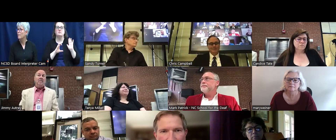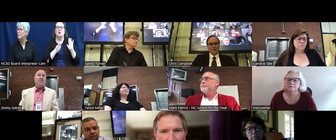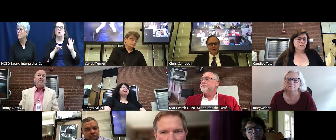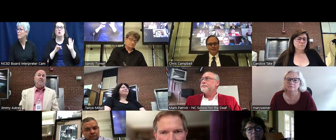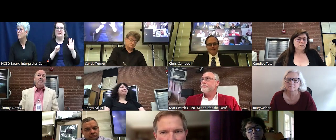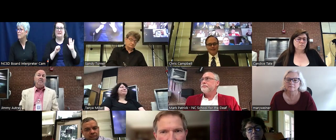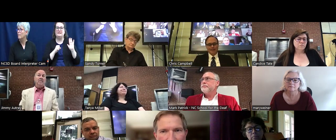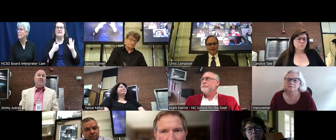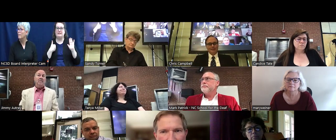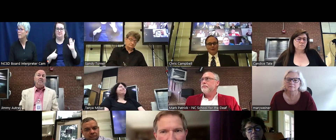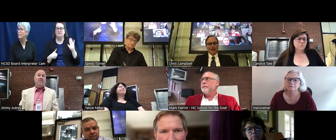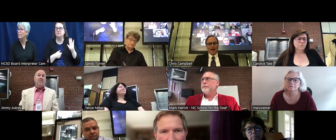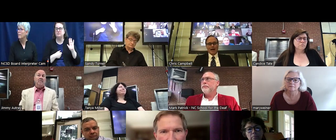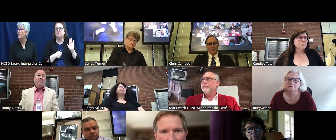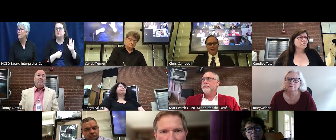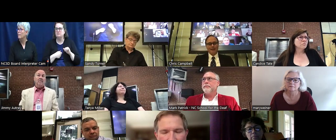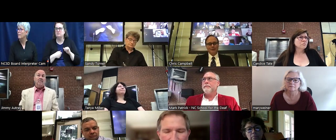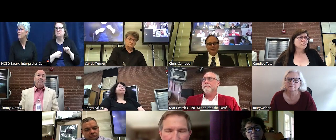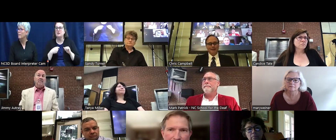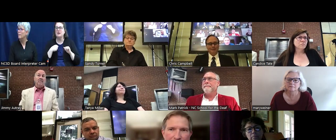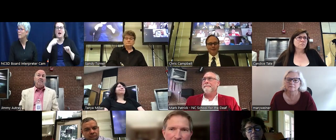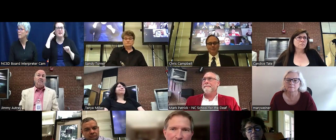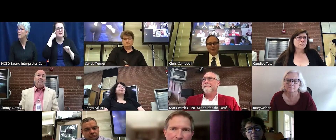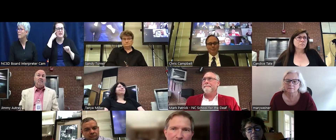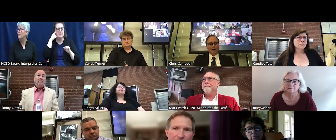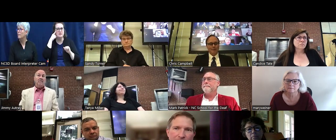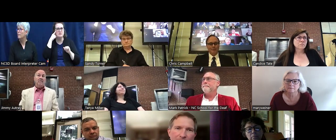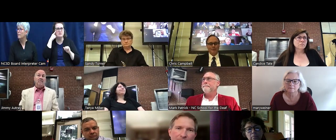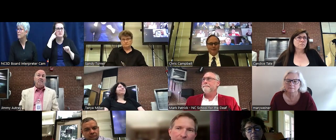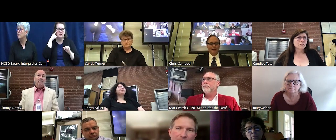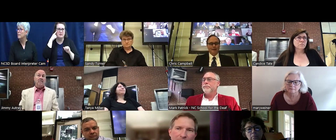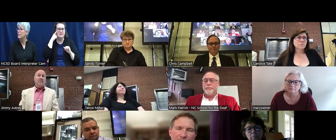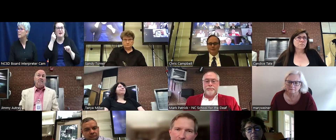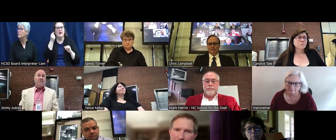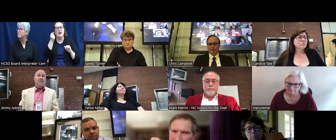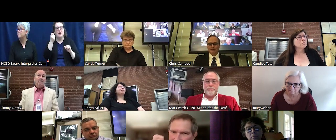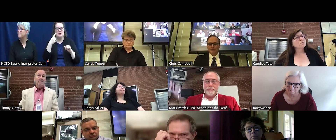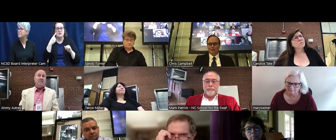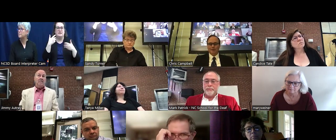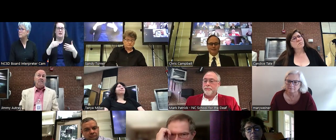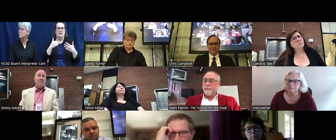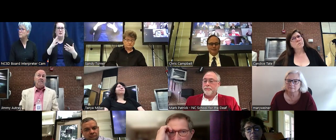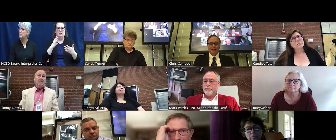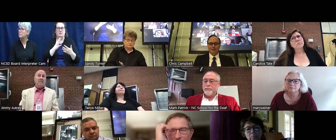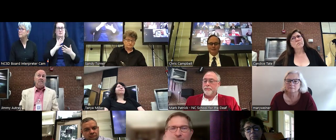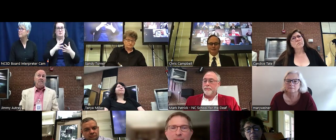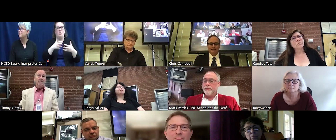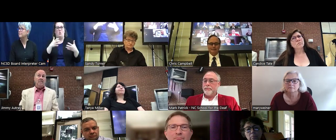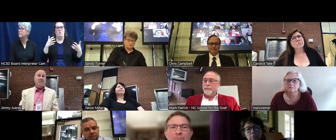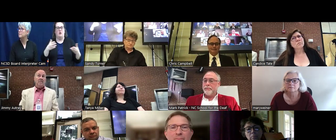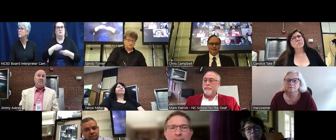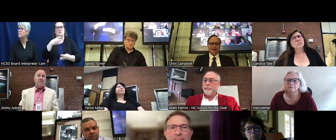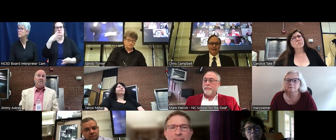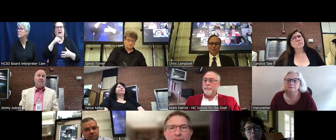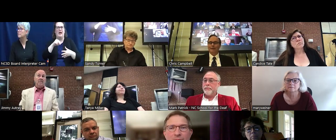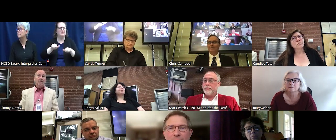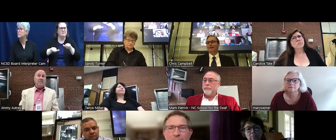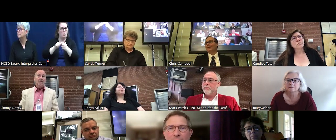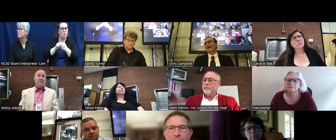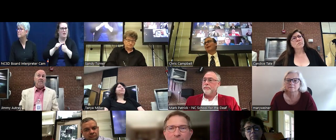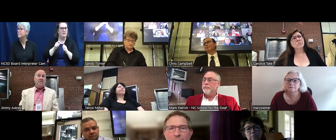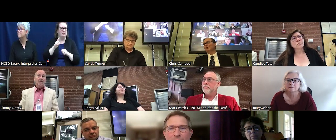This is Chris. So I think just given the breadth and the uncertainty with the legislation, that I